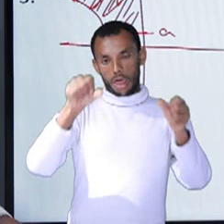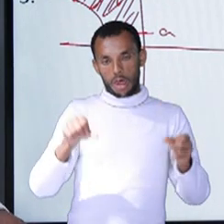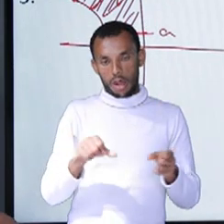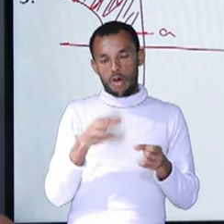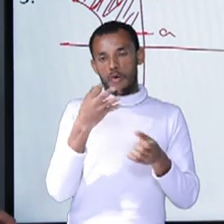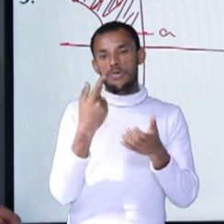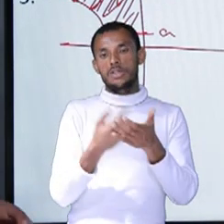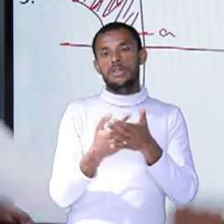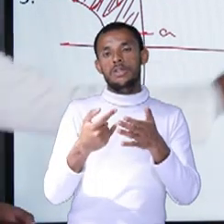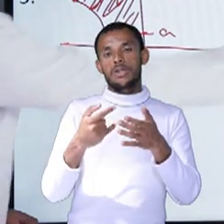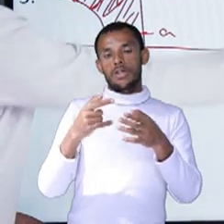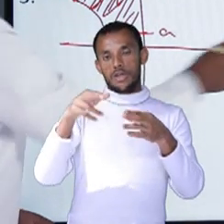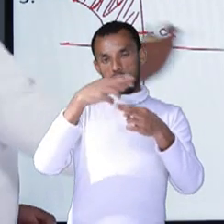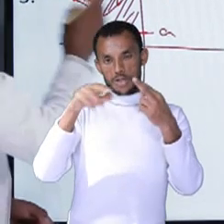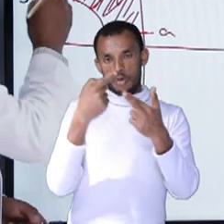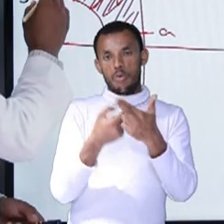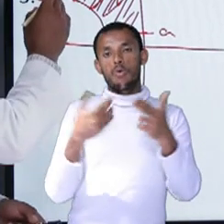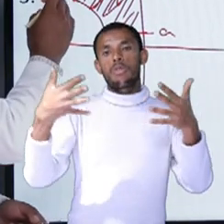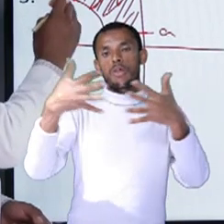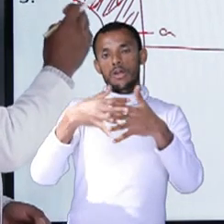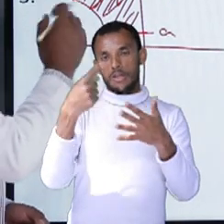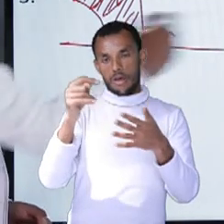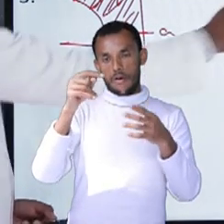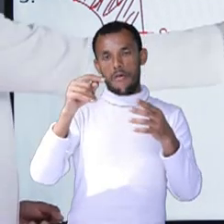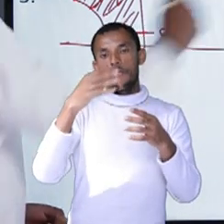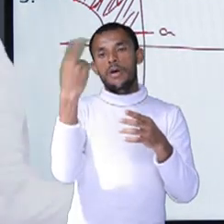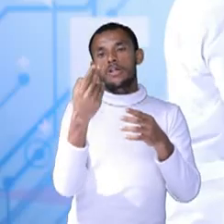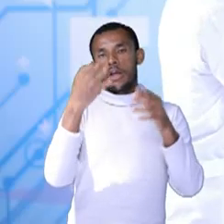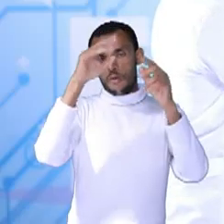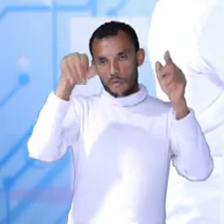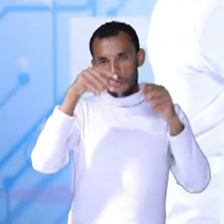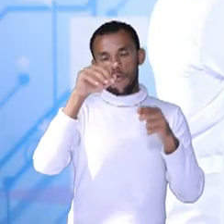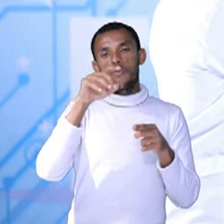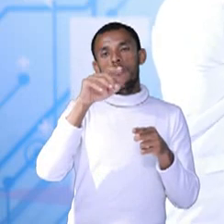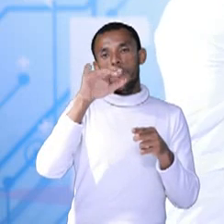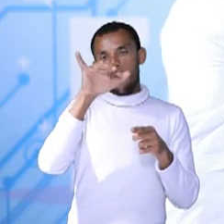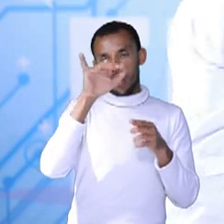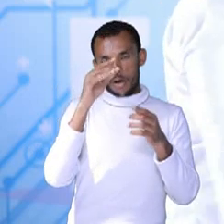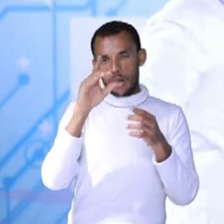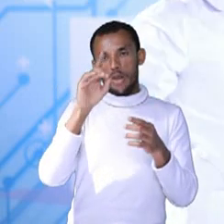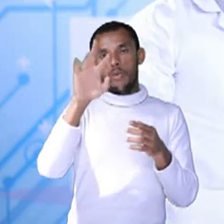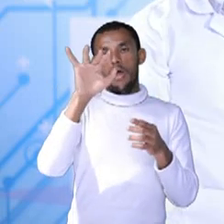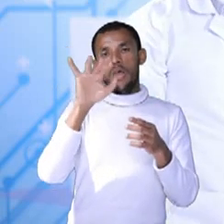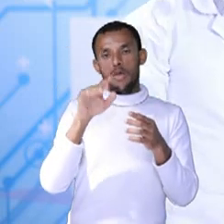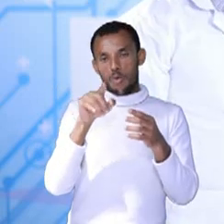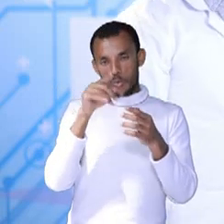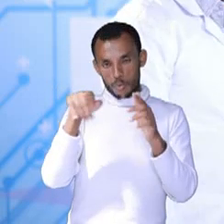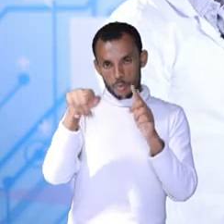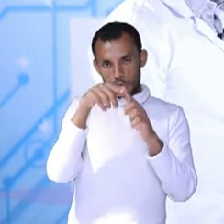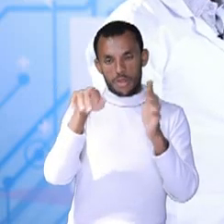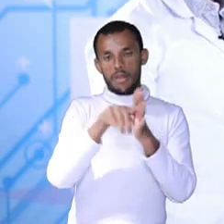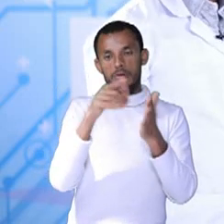region, simply you integrate. This is a function f of y dy from a to b, but you put negative